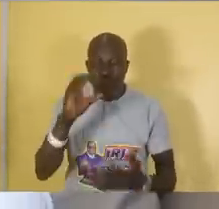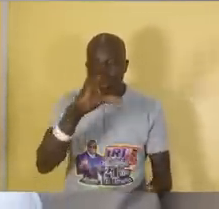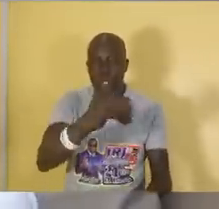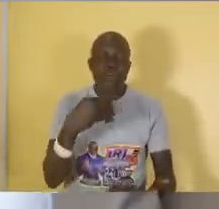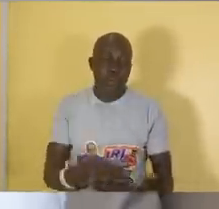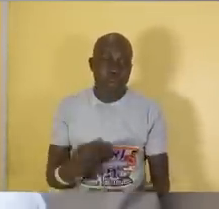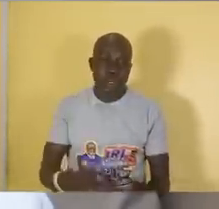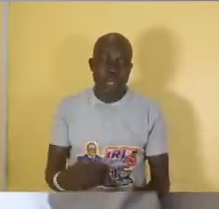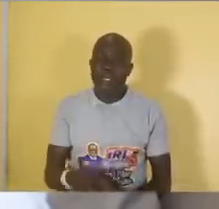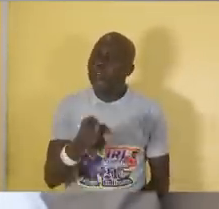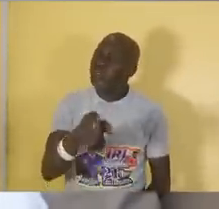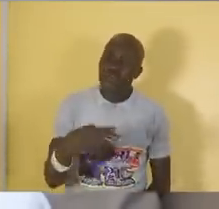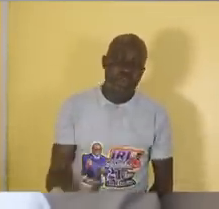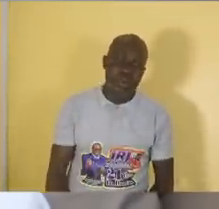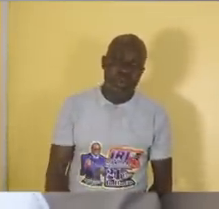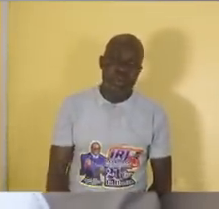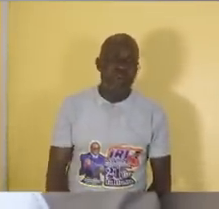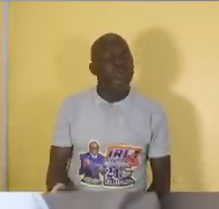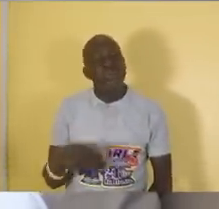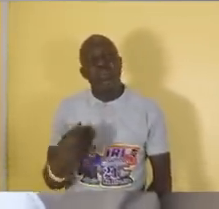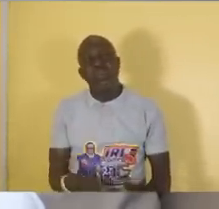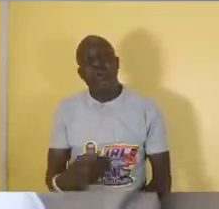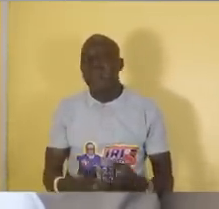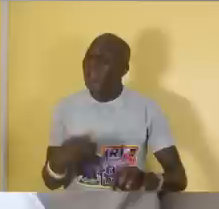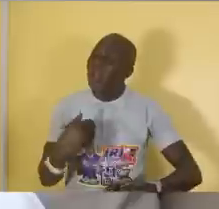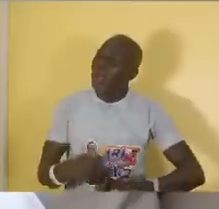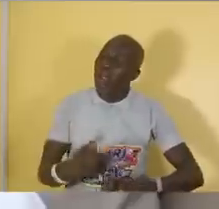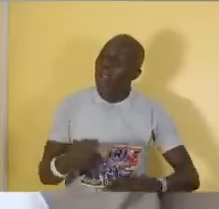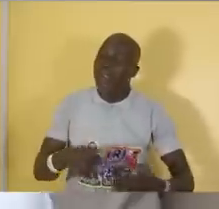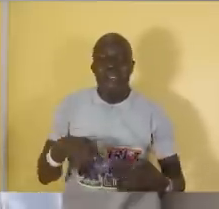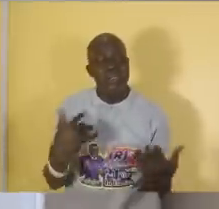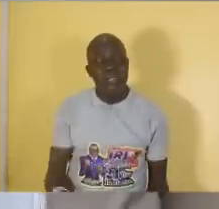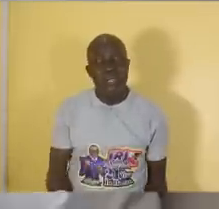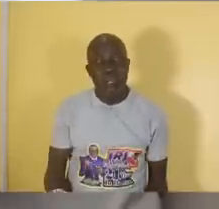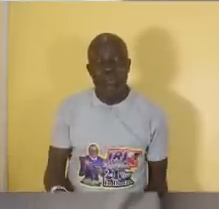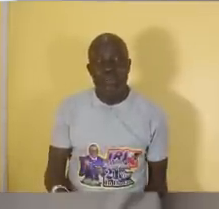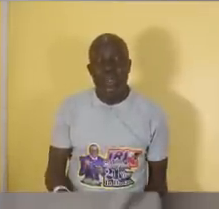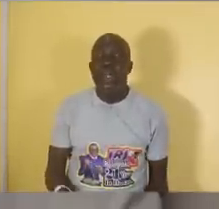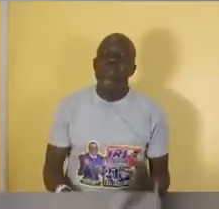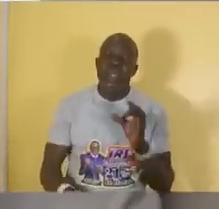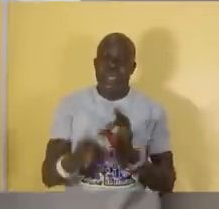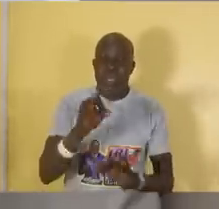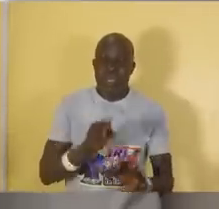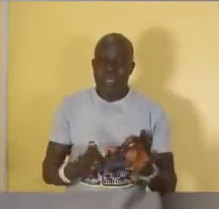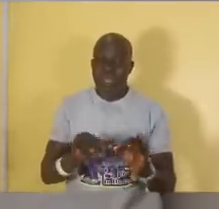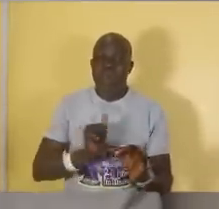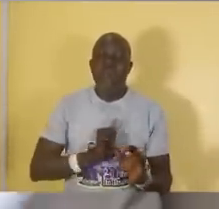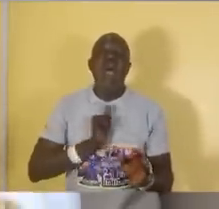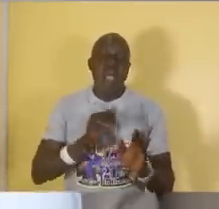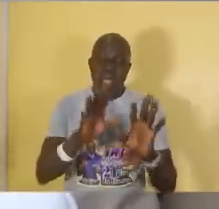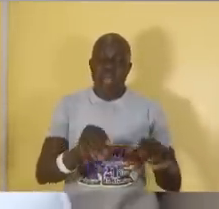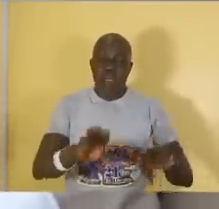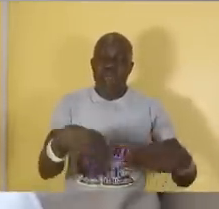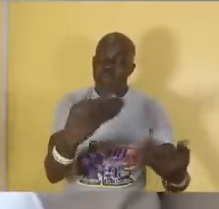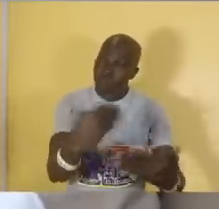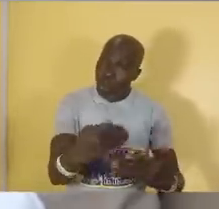get money. Ah, omo yi. Owo lagbara lati de. Money is very powerful. Yeah, dey no kin kowo fun e abiki agbadua fun e wo